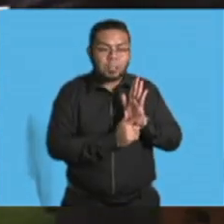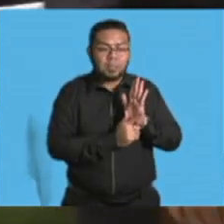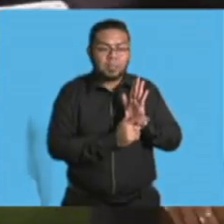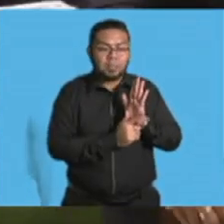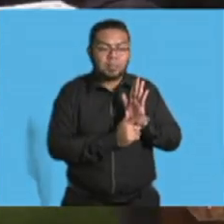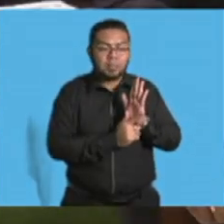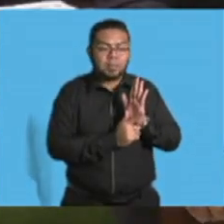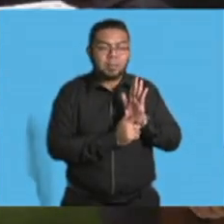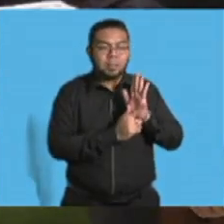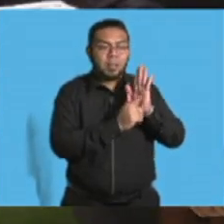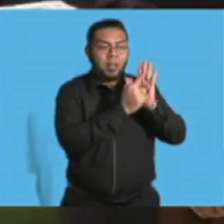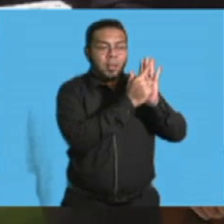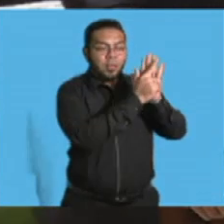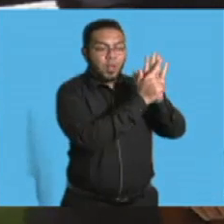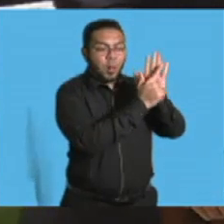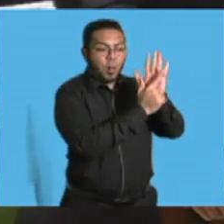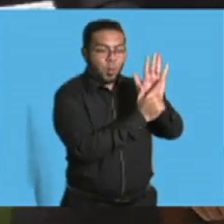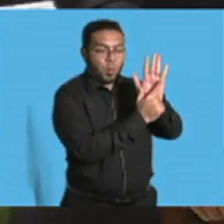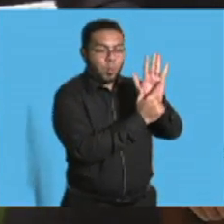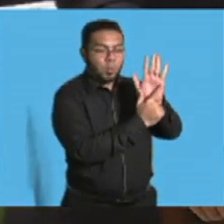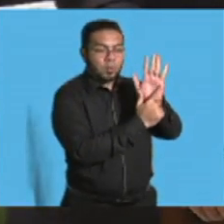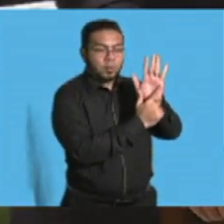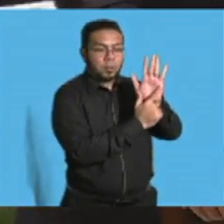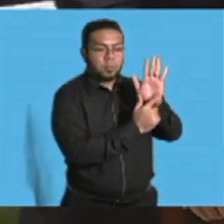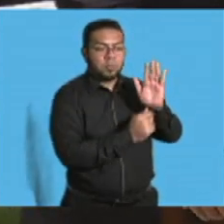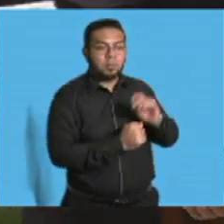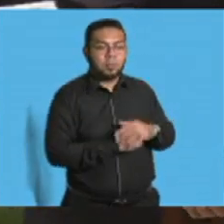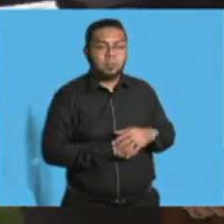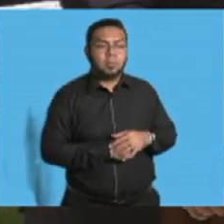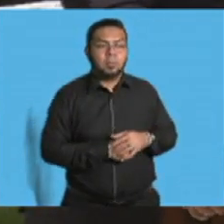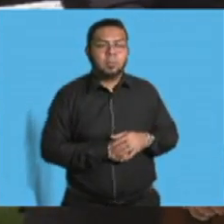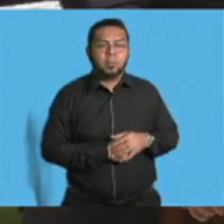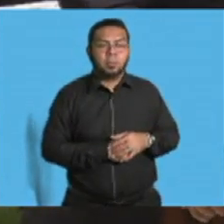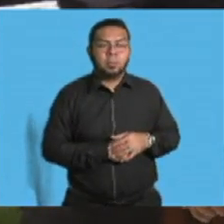Speaker, under the, Madam Speaker,